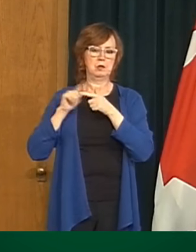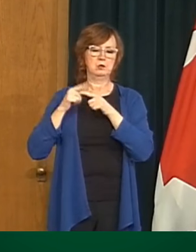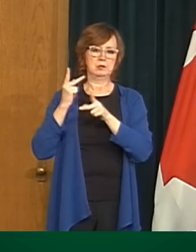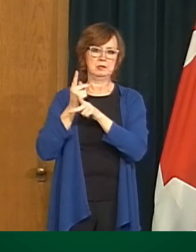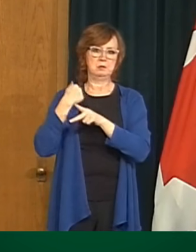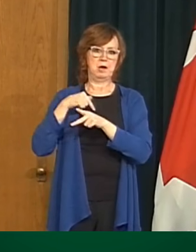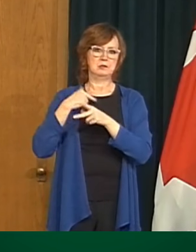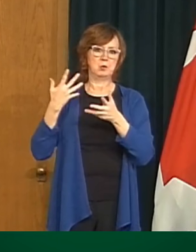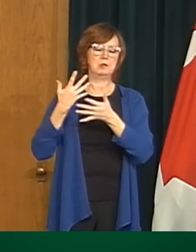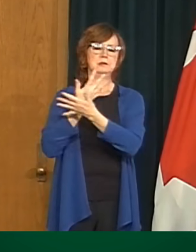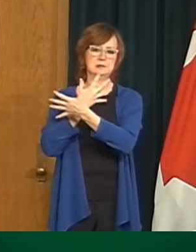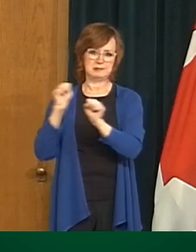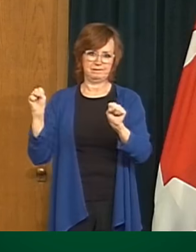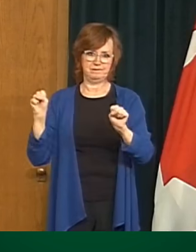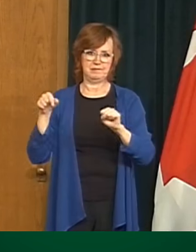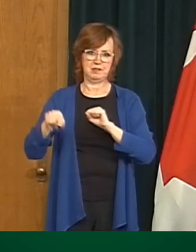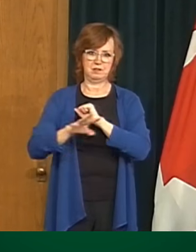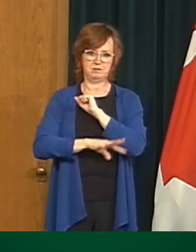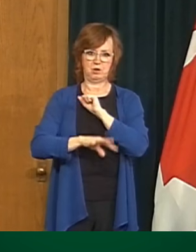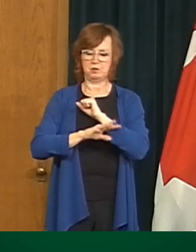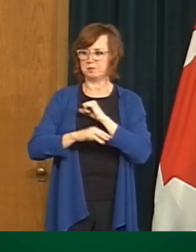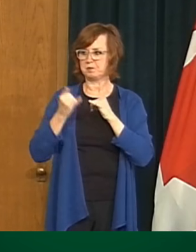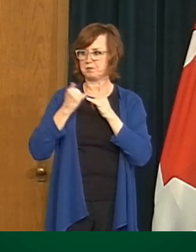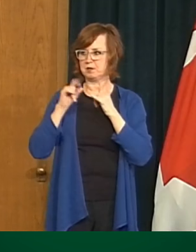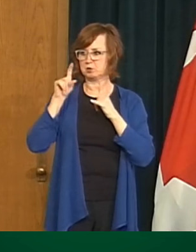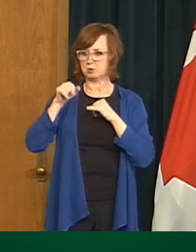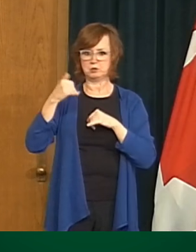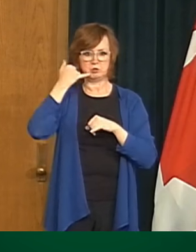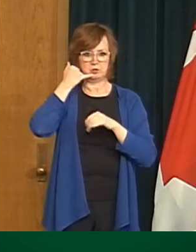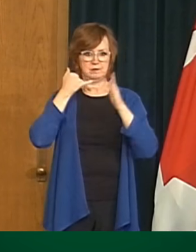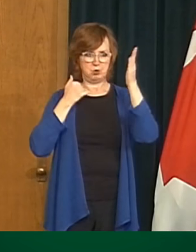fall. And we'll take our last question on the phone